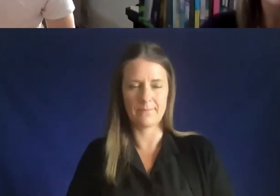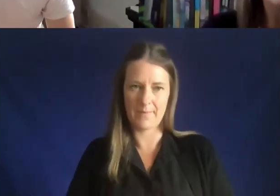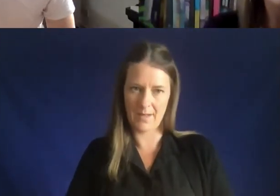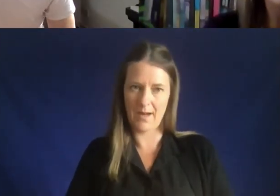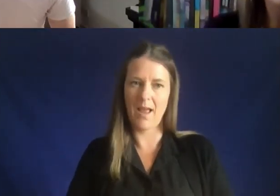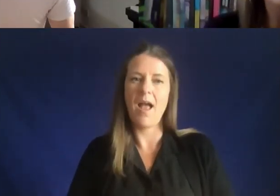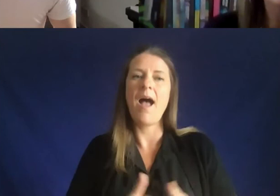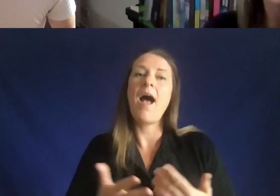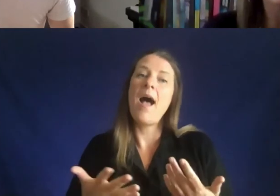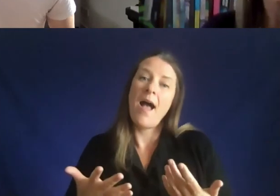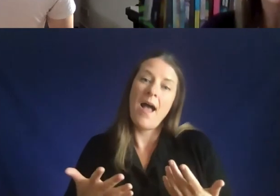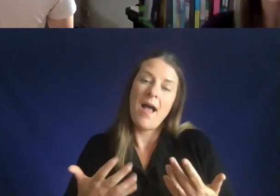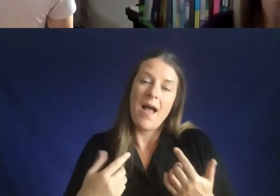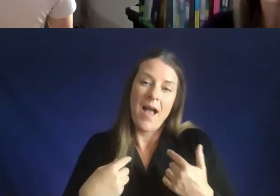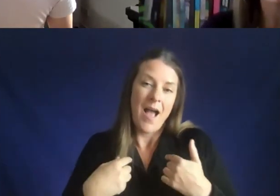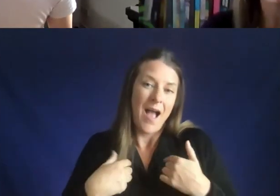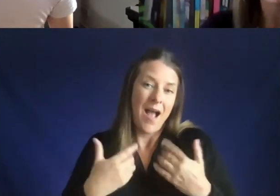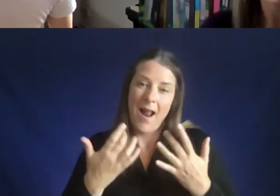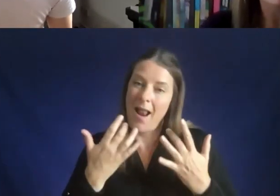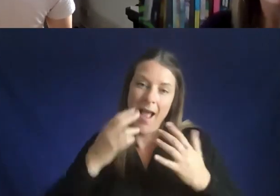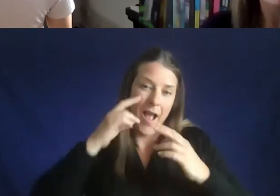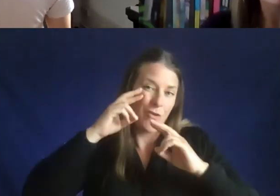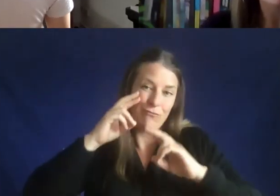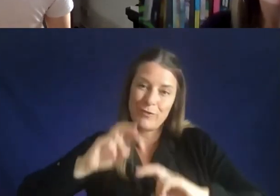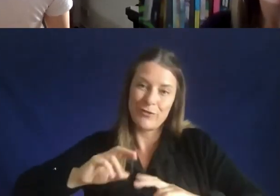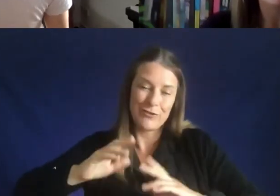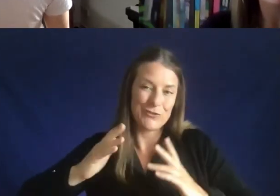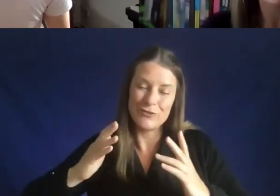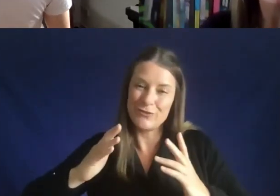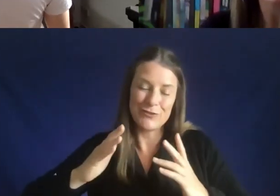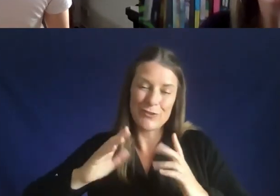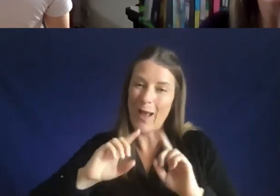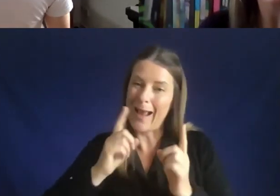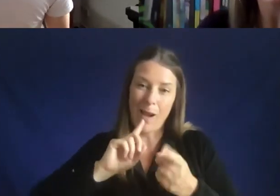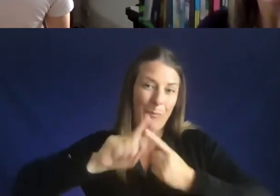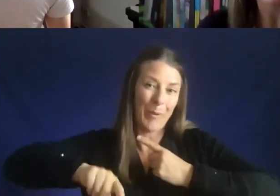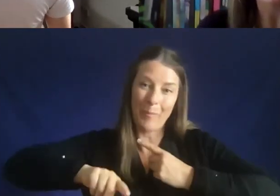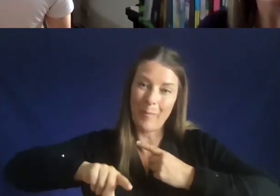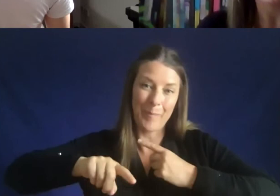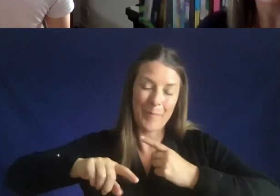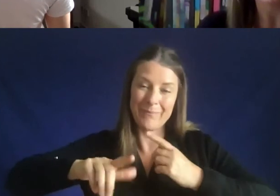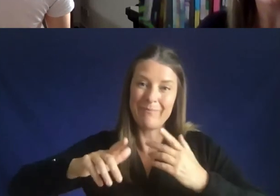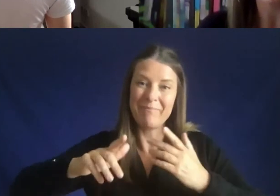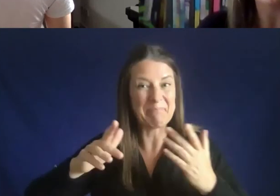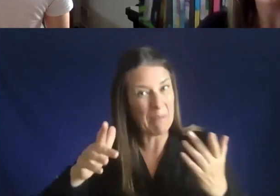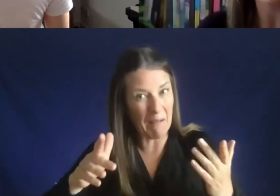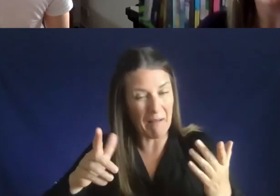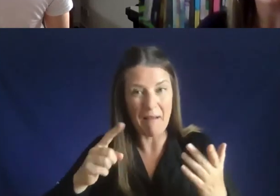Yeah, I've not done research to back up a distinct answer. I wouldn't be surprised if it is.